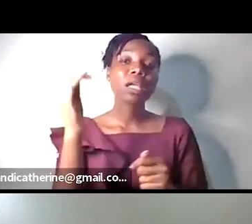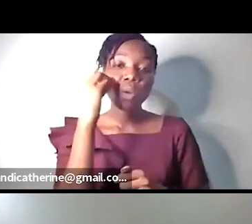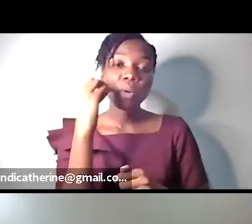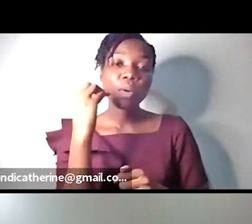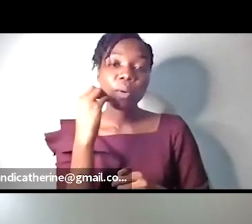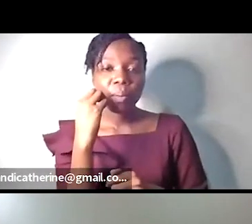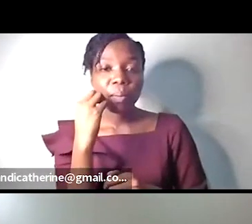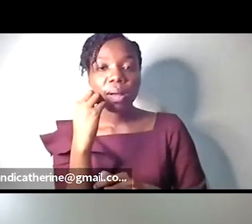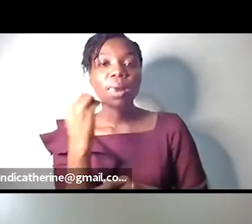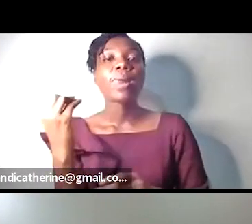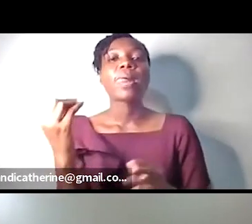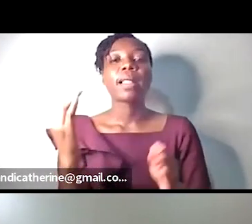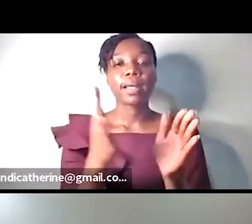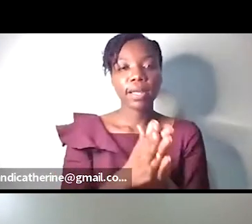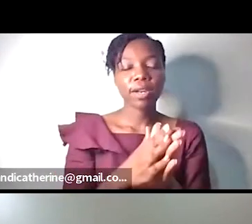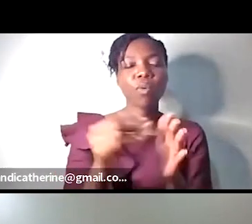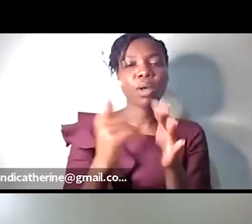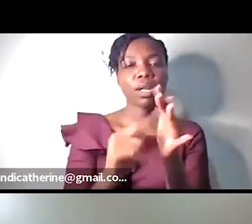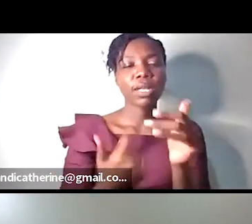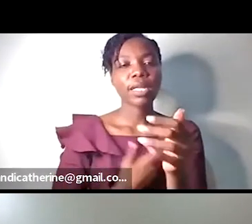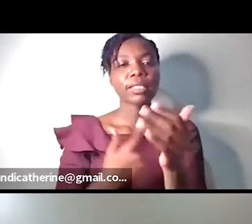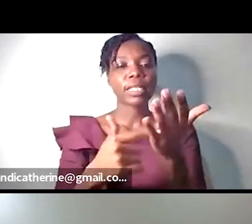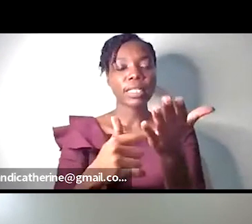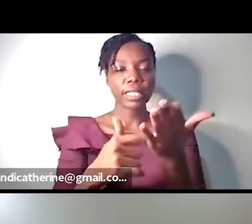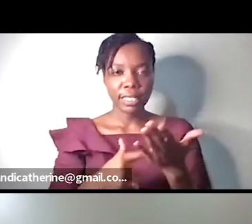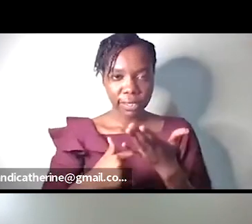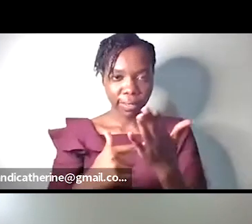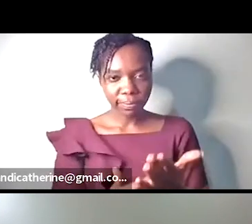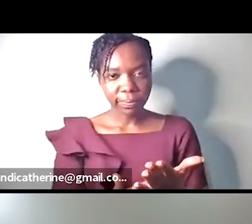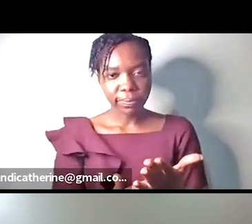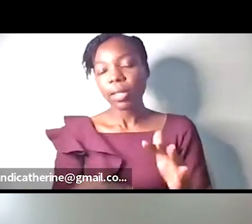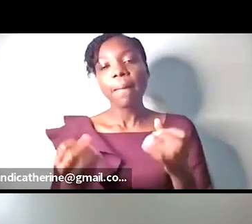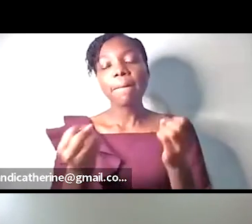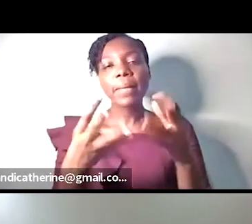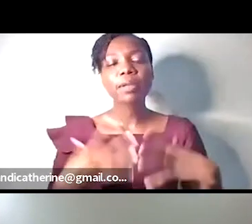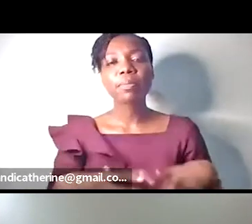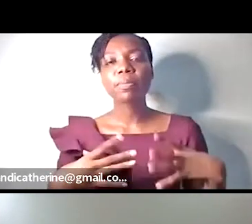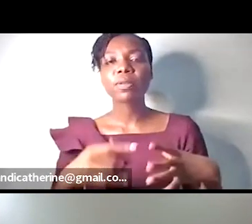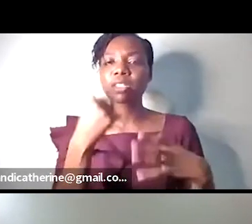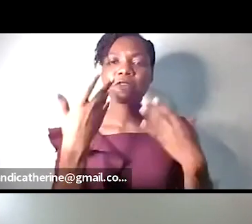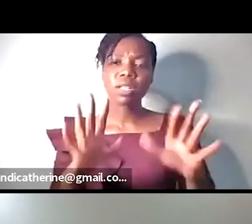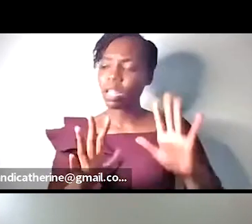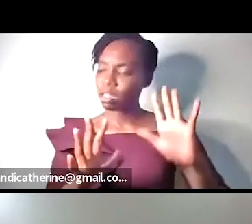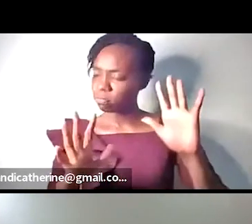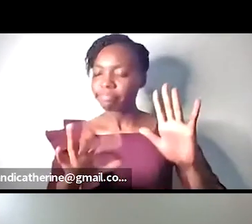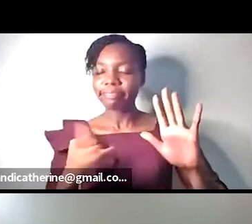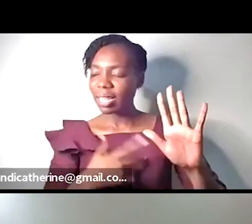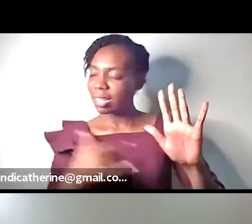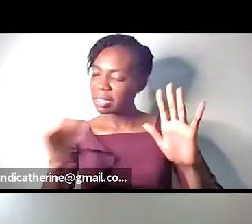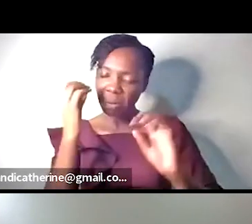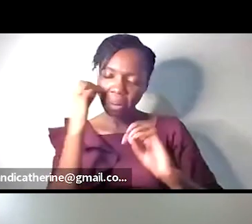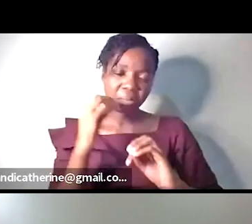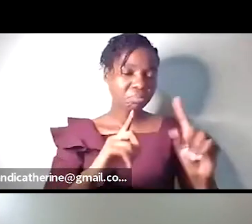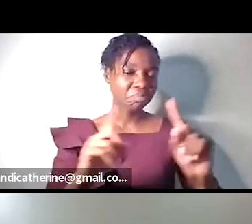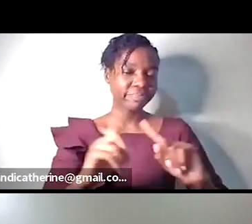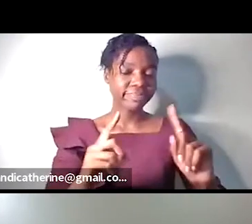Jocelyn was discussing, to remain at home. Many of us have said, we shall not remain at home. We shall go out there.